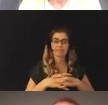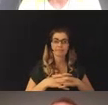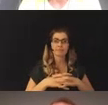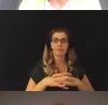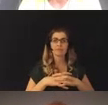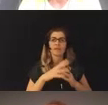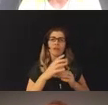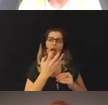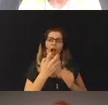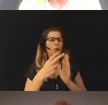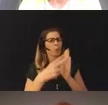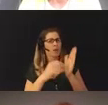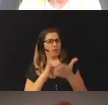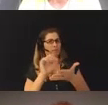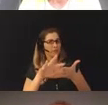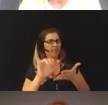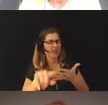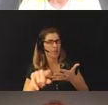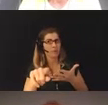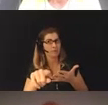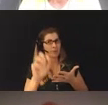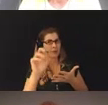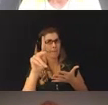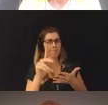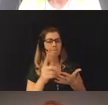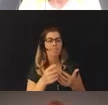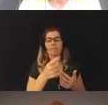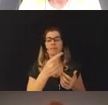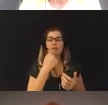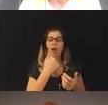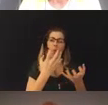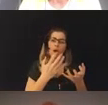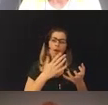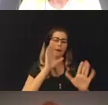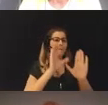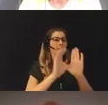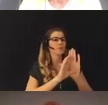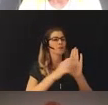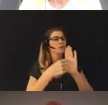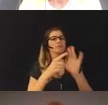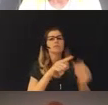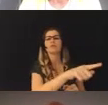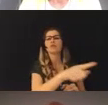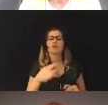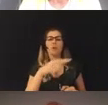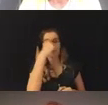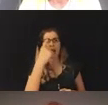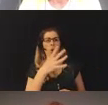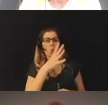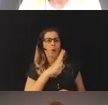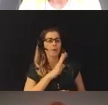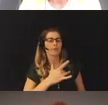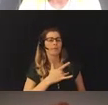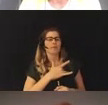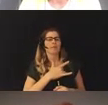I do want to read this one though. The artist statement says, I would like for my portrait to speak to young Black women with insecurities and self-doubt who